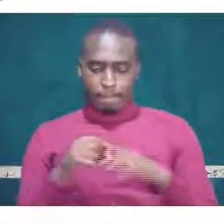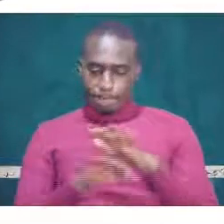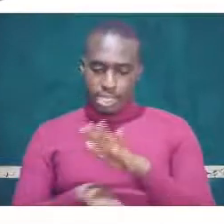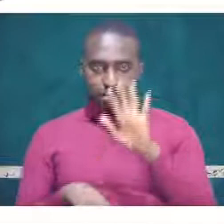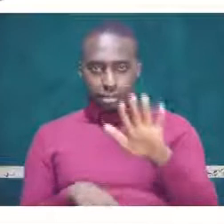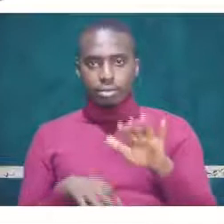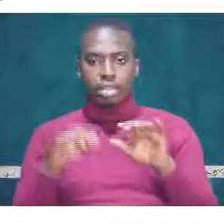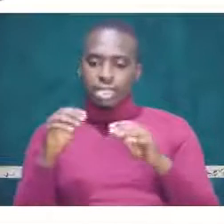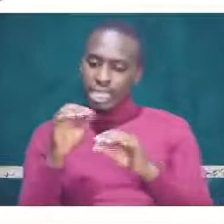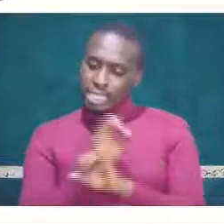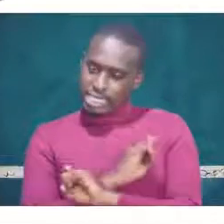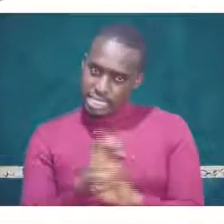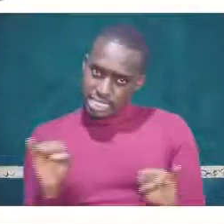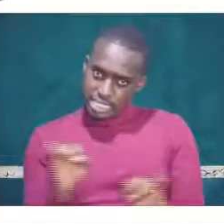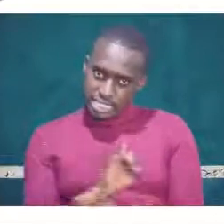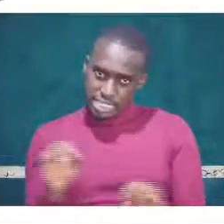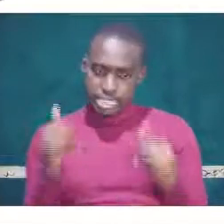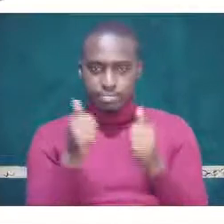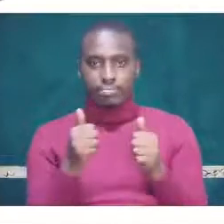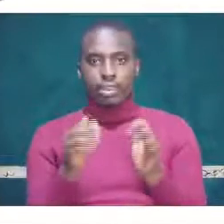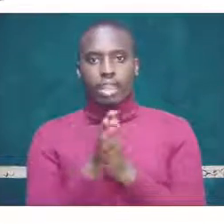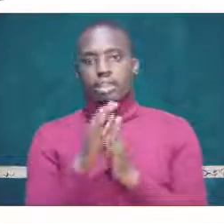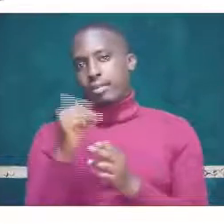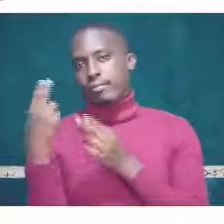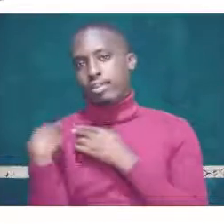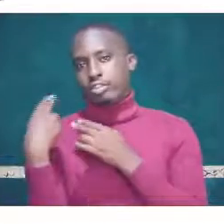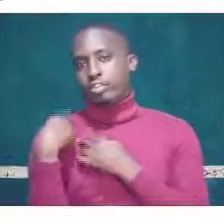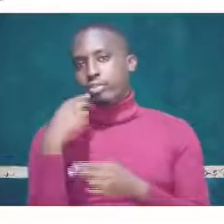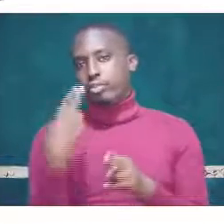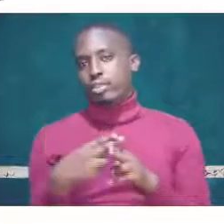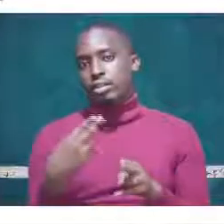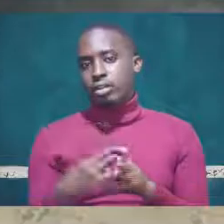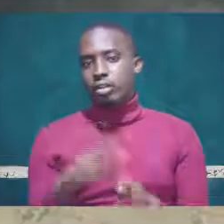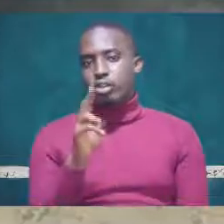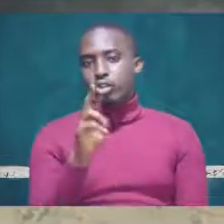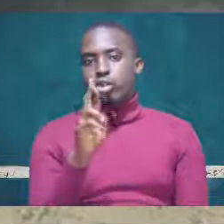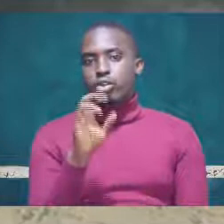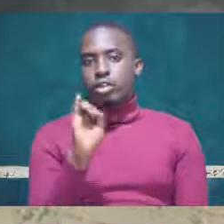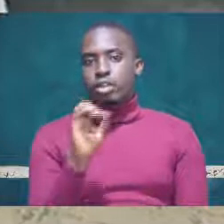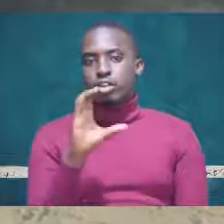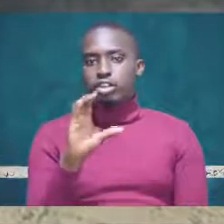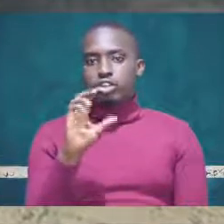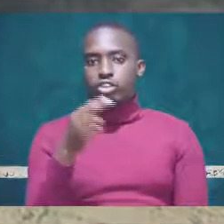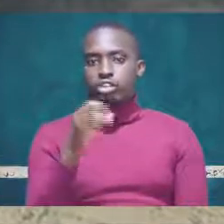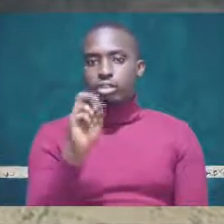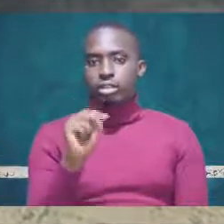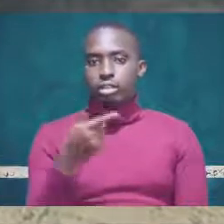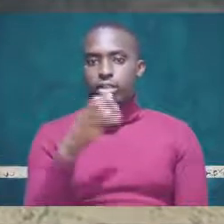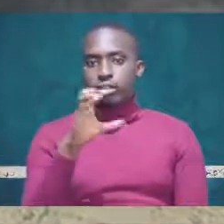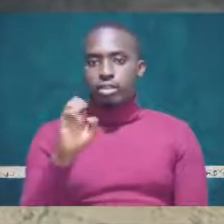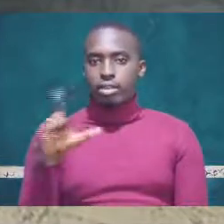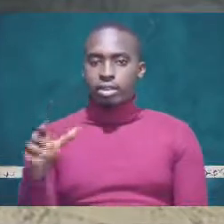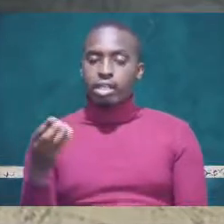bathe them, they clean them. And another function of the tissue fluid is what you call nourishing the cell. Talk about nourishing the cell, it